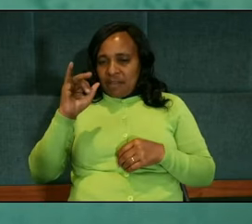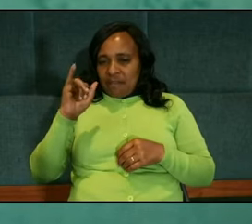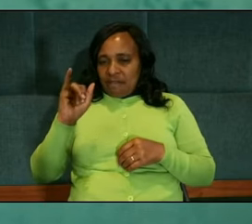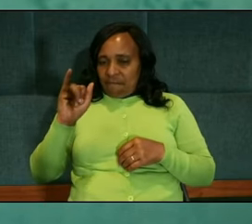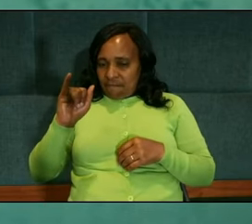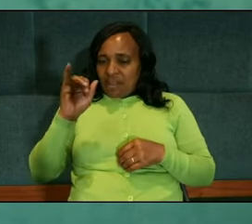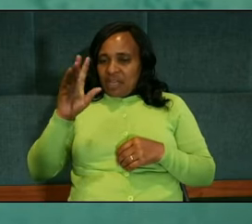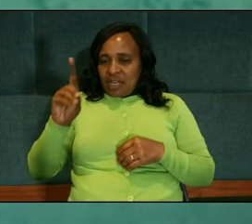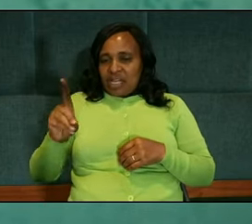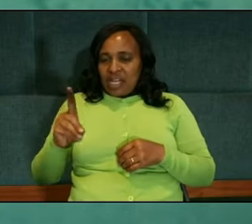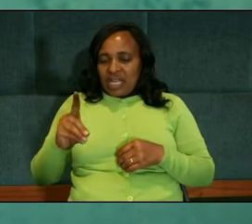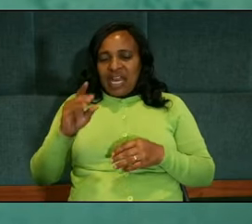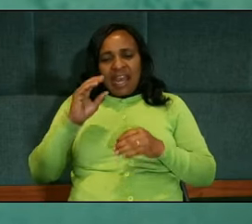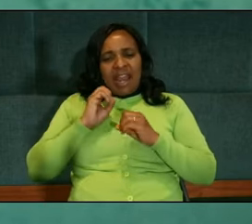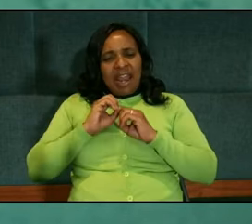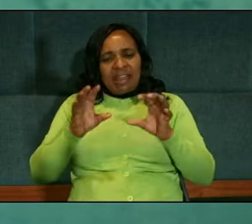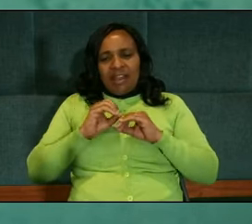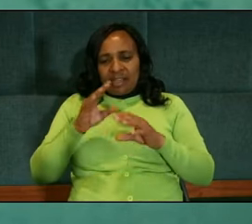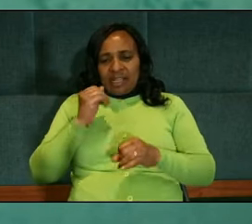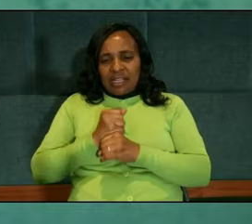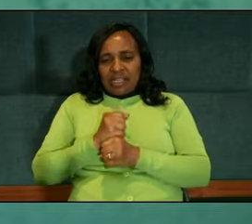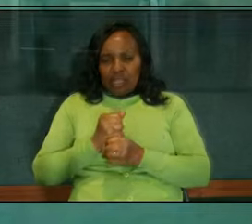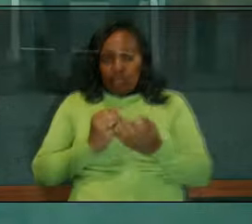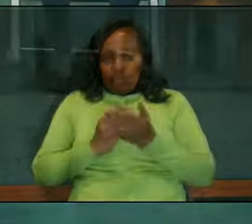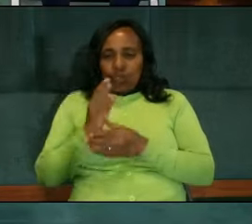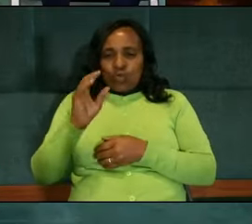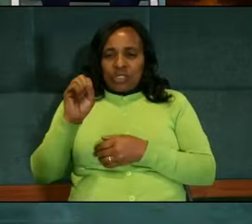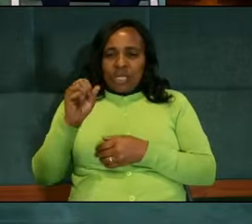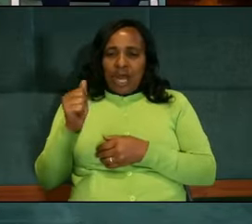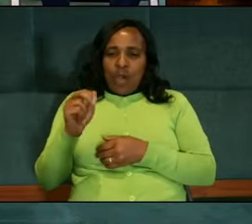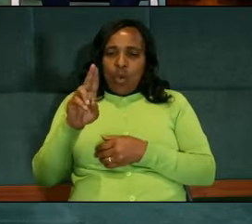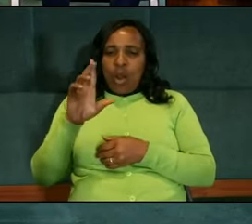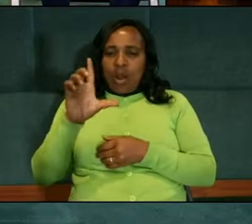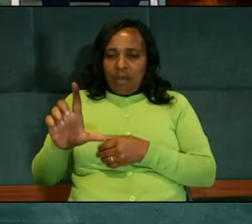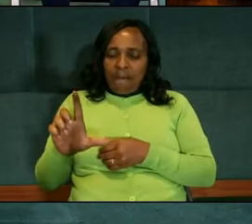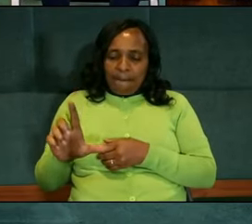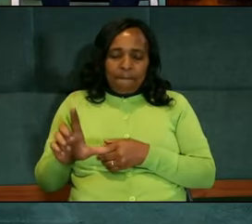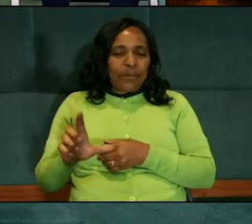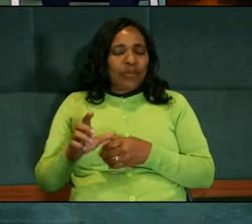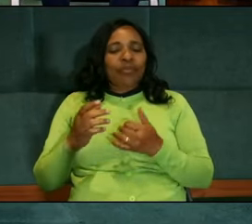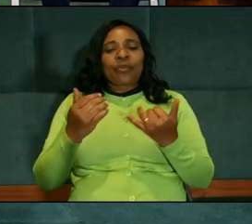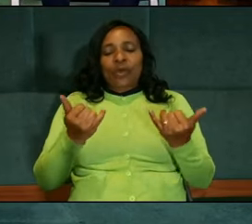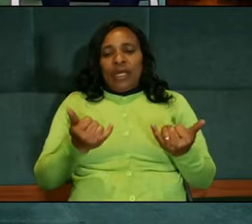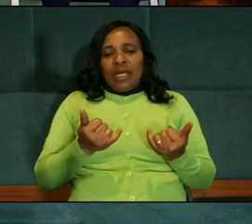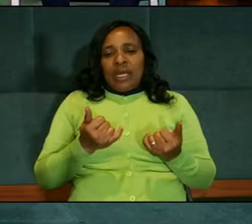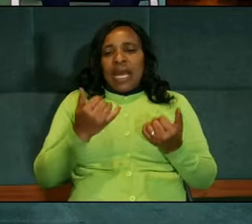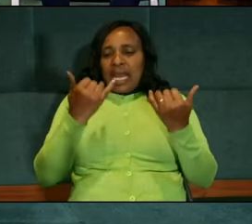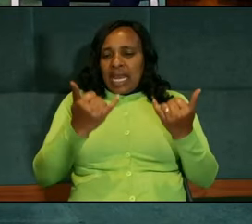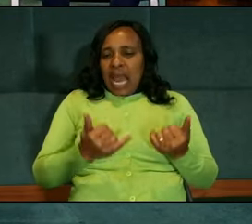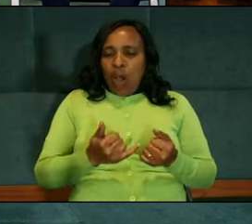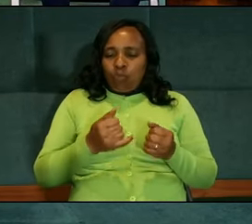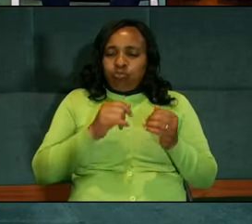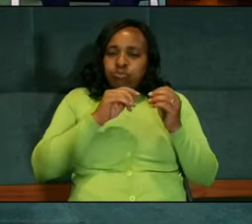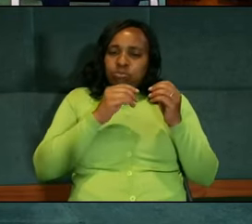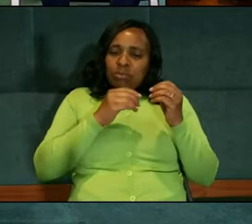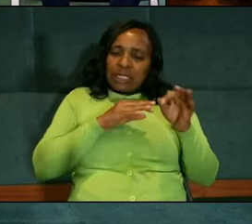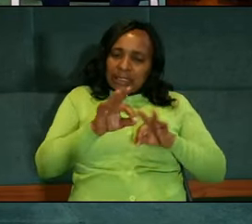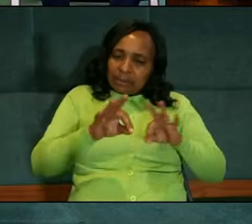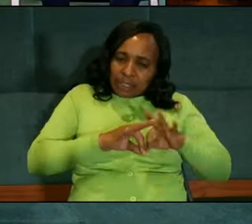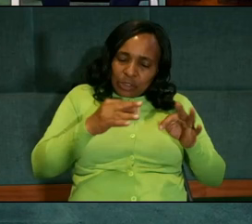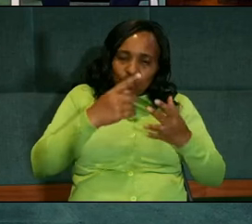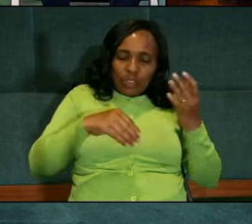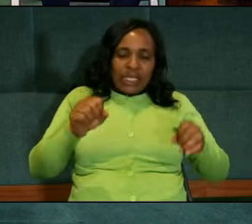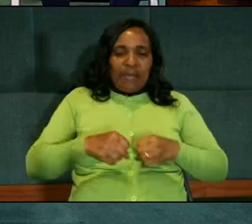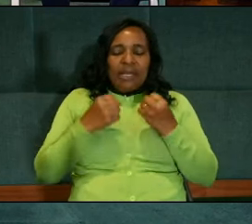towards Saul, I mean. I think now that you've briefly illustrated what is happening in the